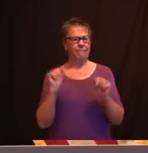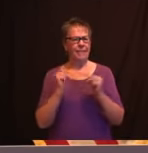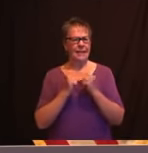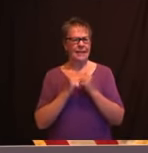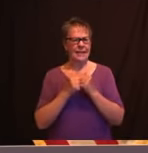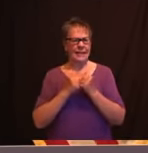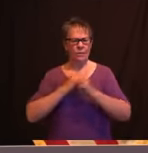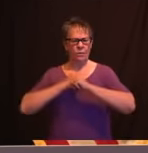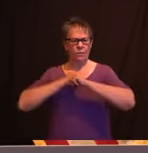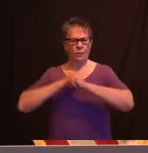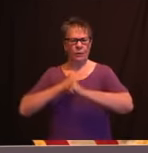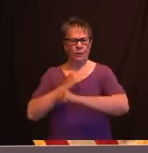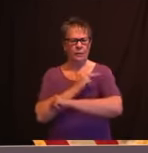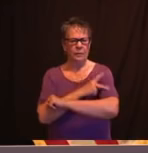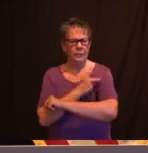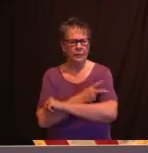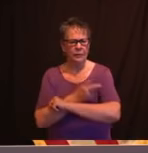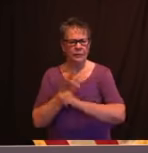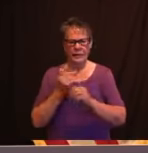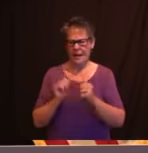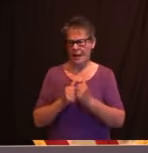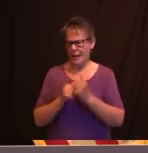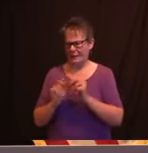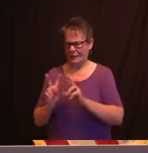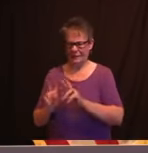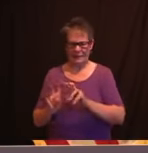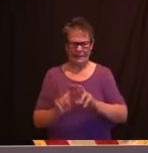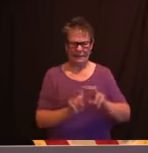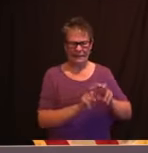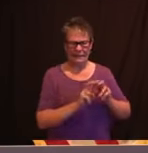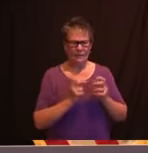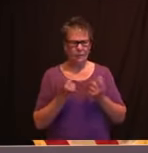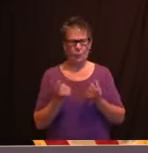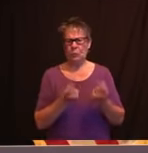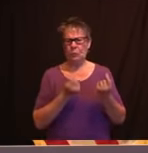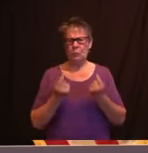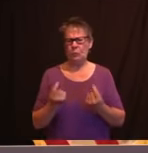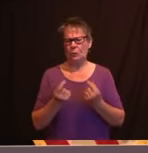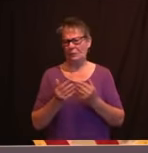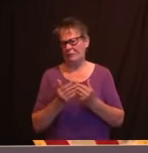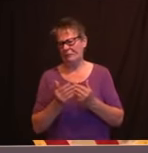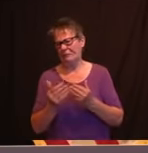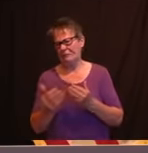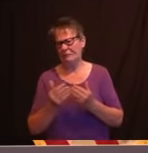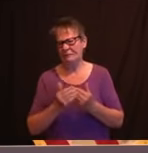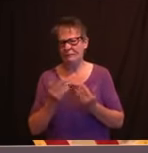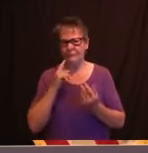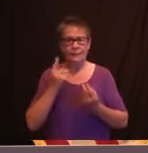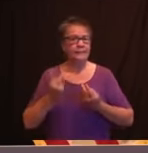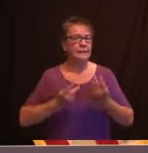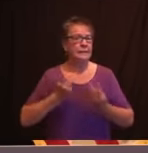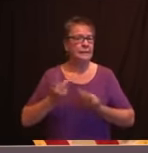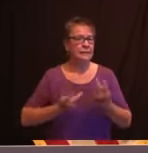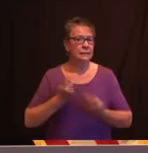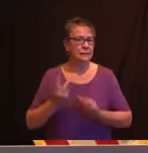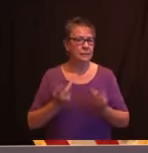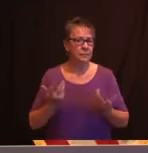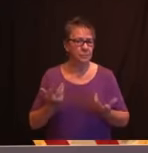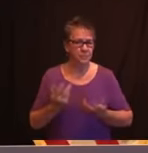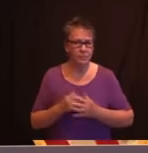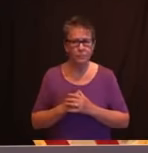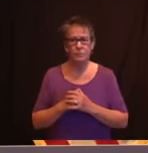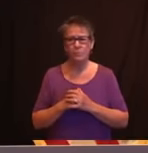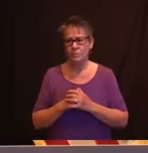in a very different way going forward. And I think if all of us knew today, knew in February what we